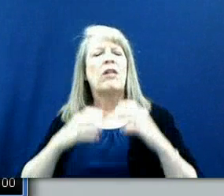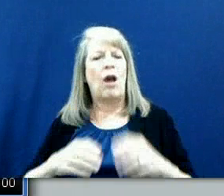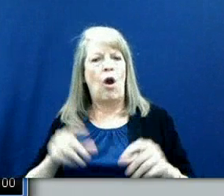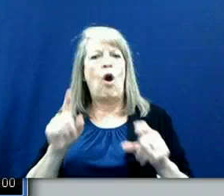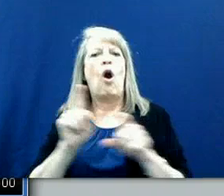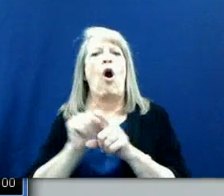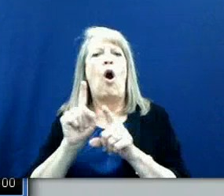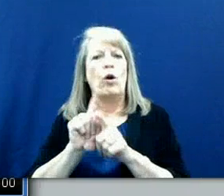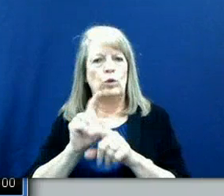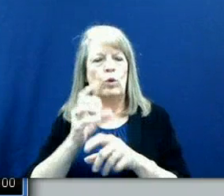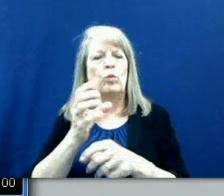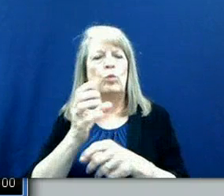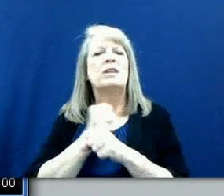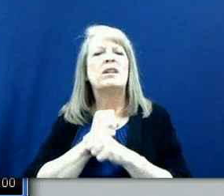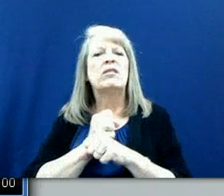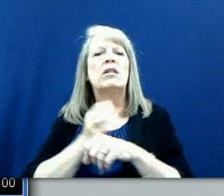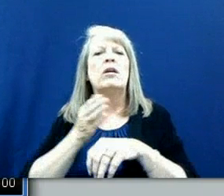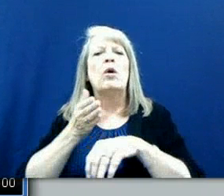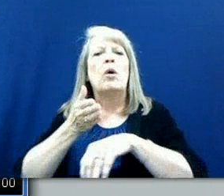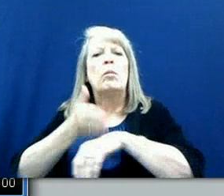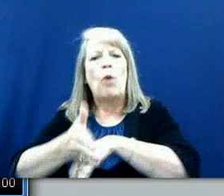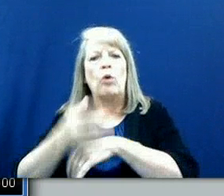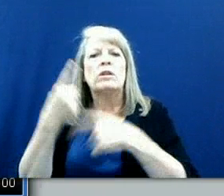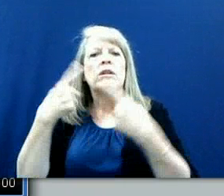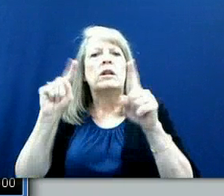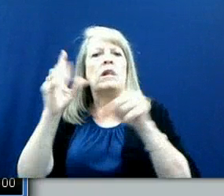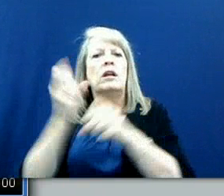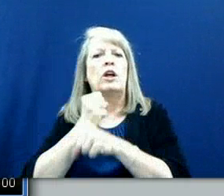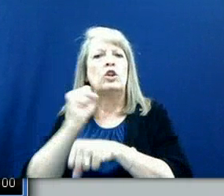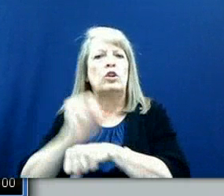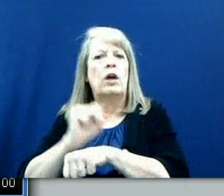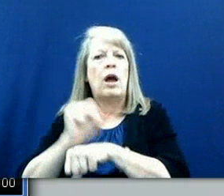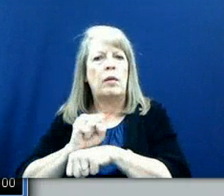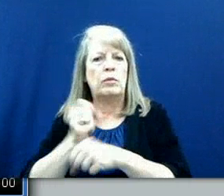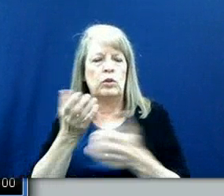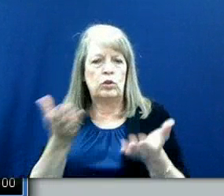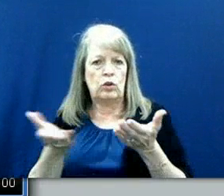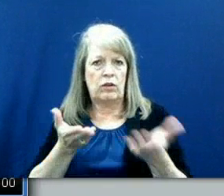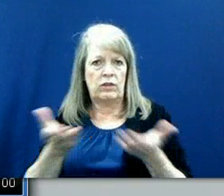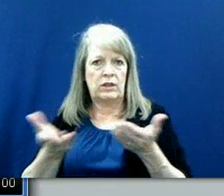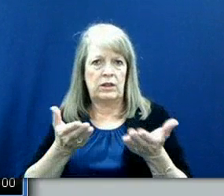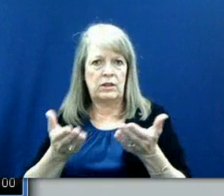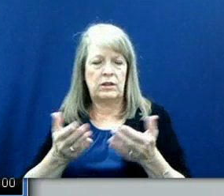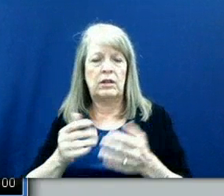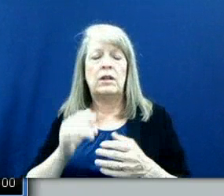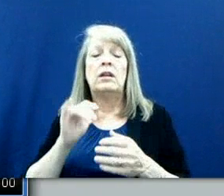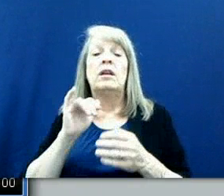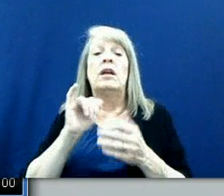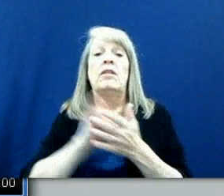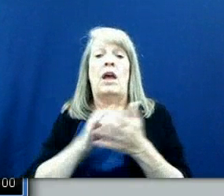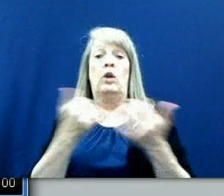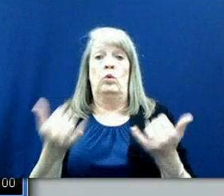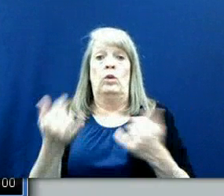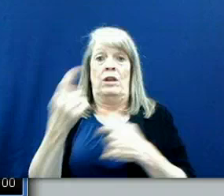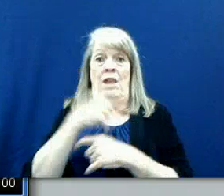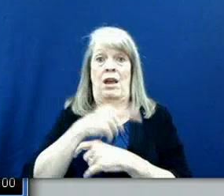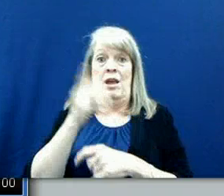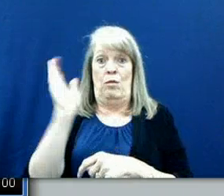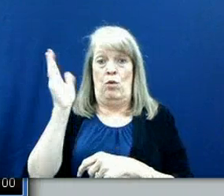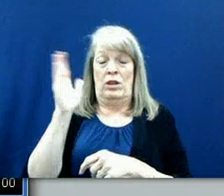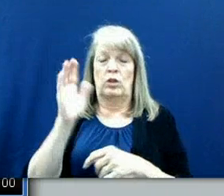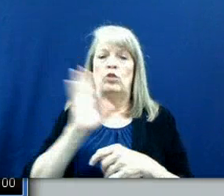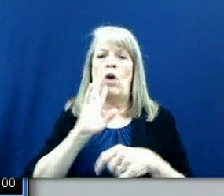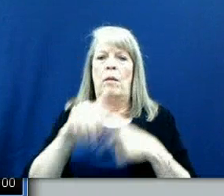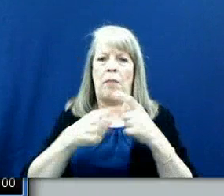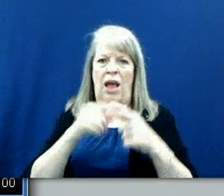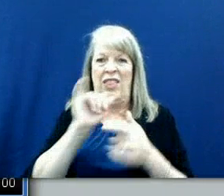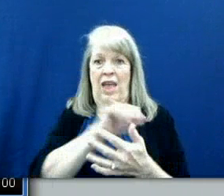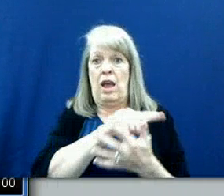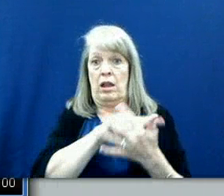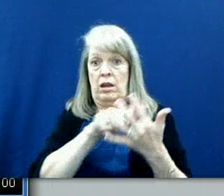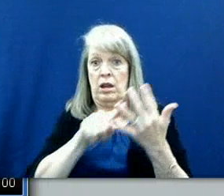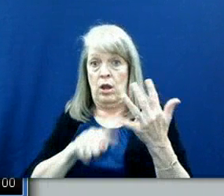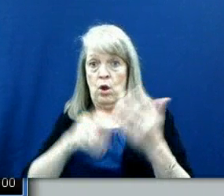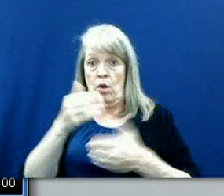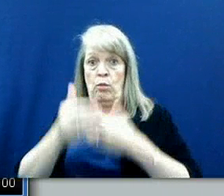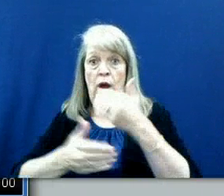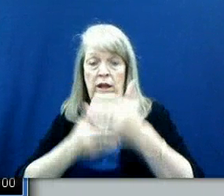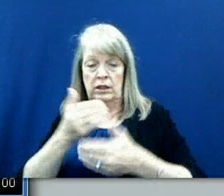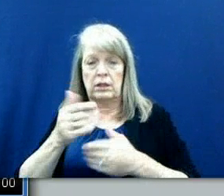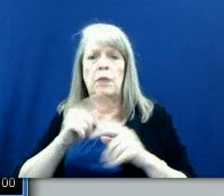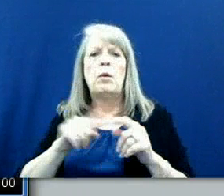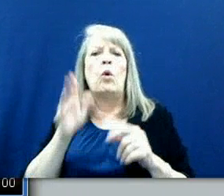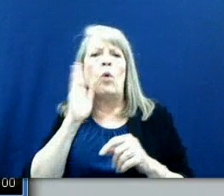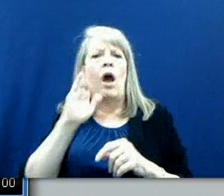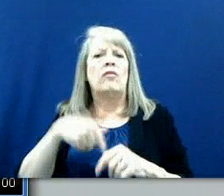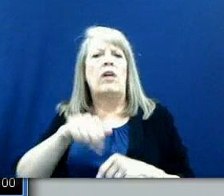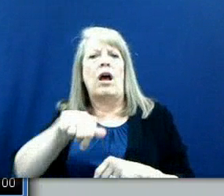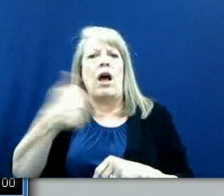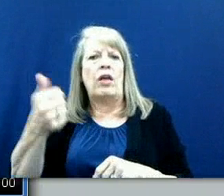receive post-employment services. While this presentation focuses on the process, an upcoming presentation will